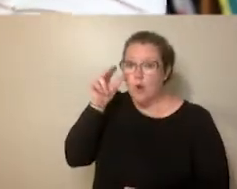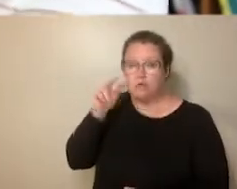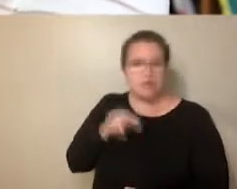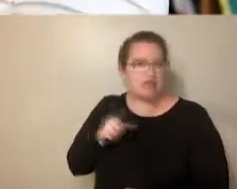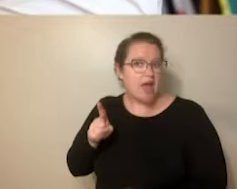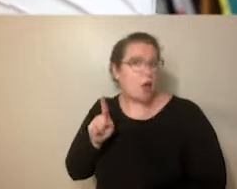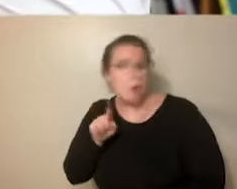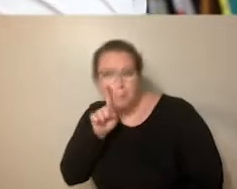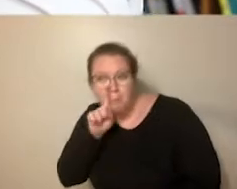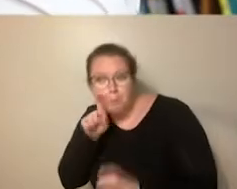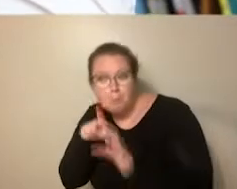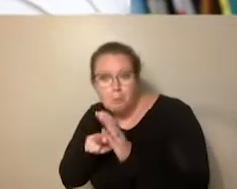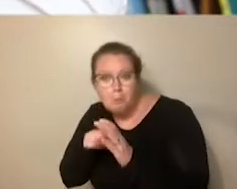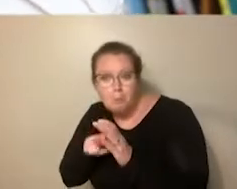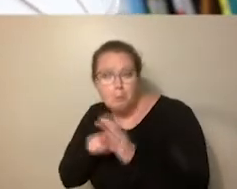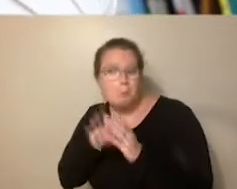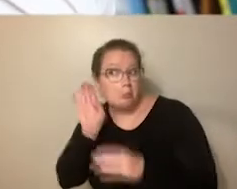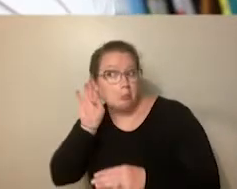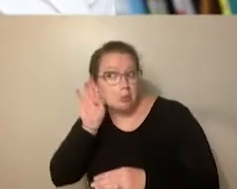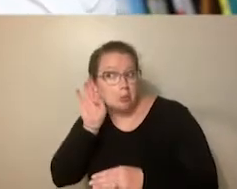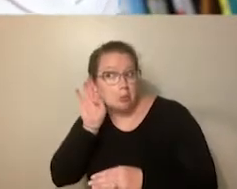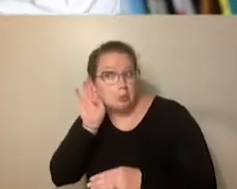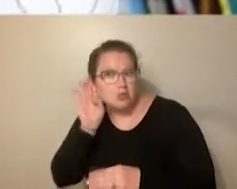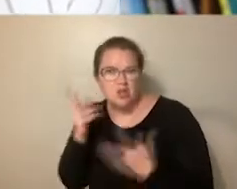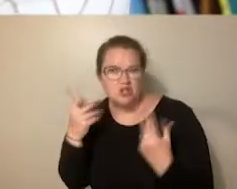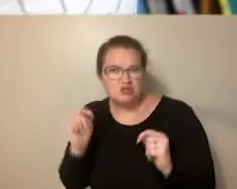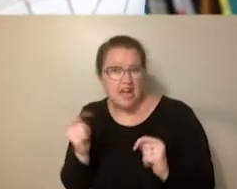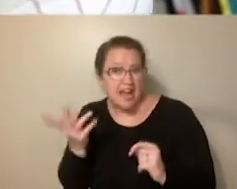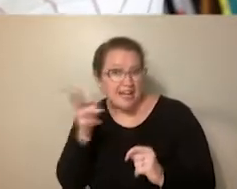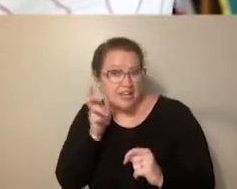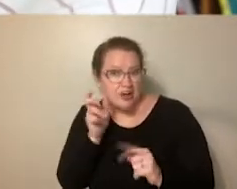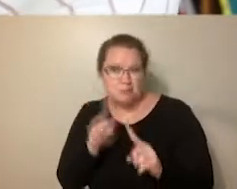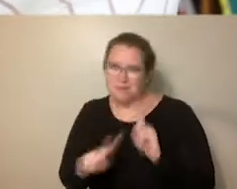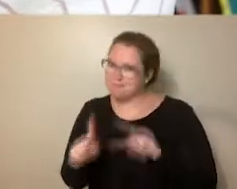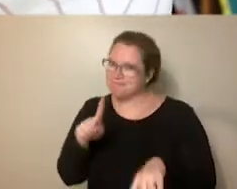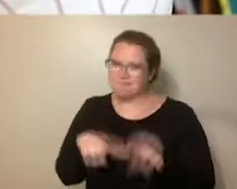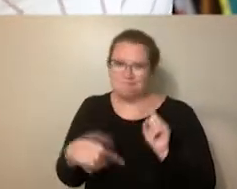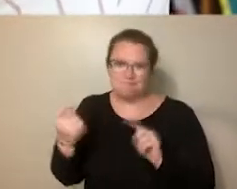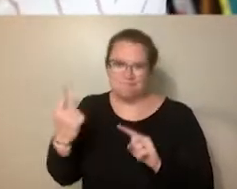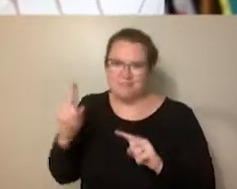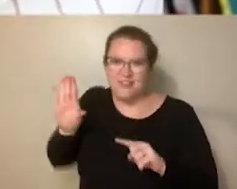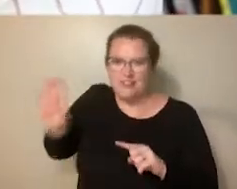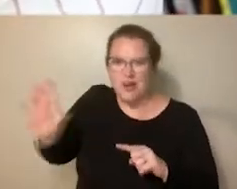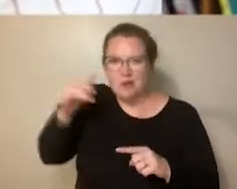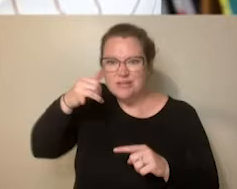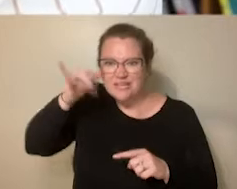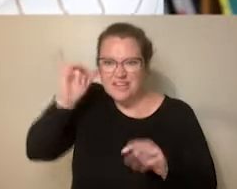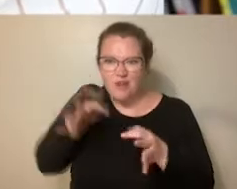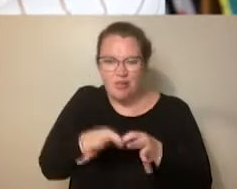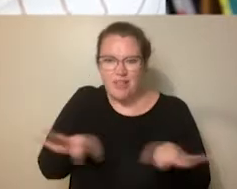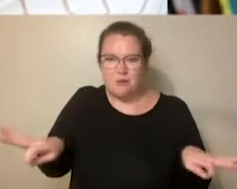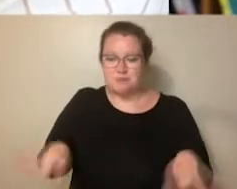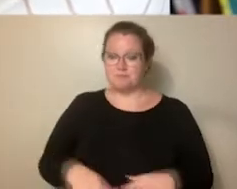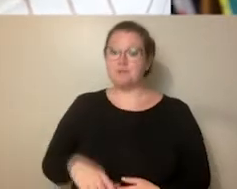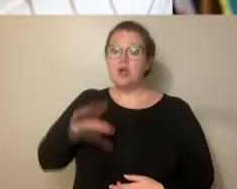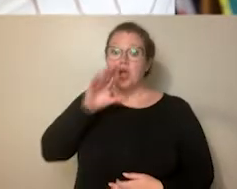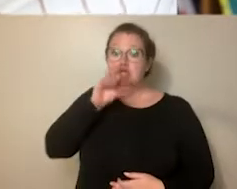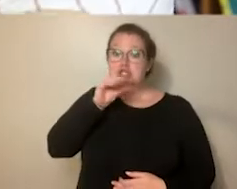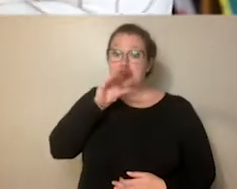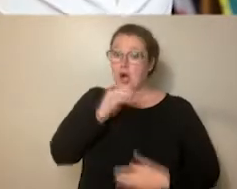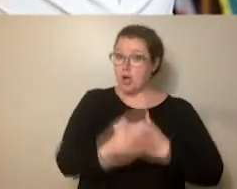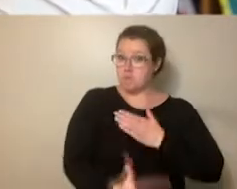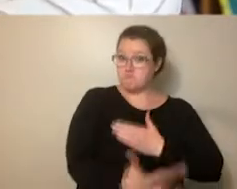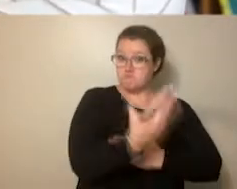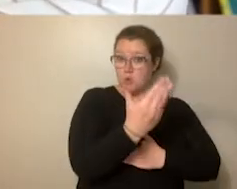being nosy. Duck knocked on the door early the next morning. He handed Farmer Brown a